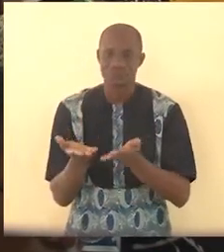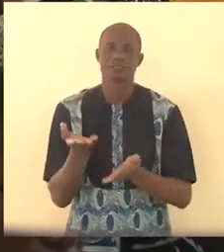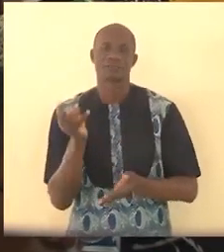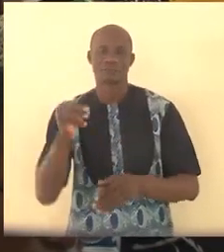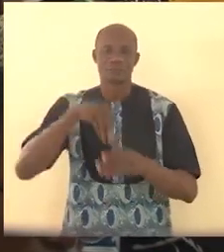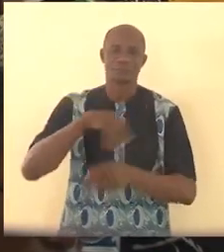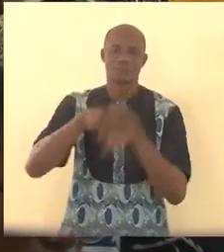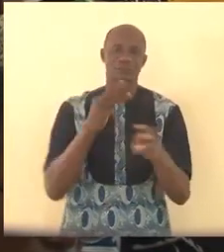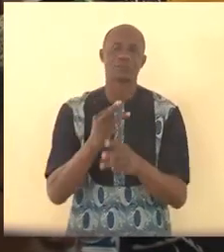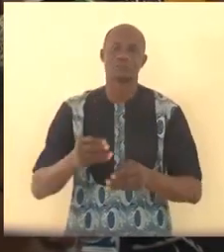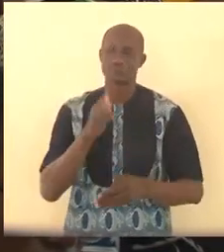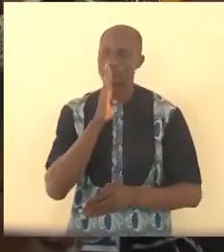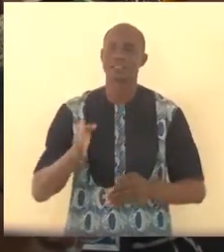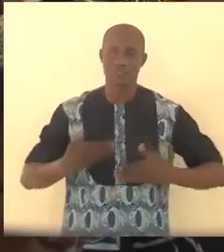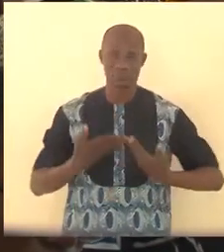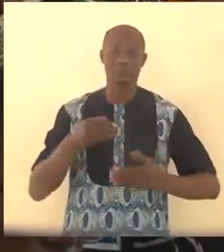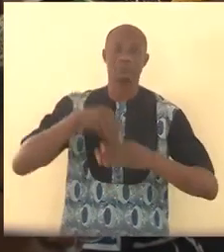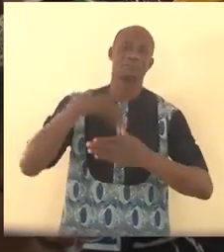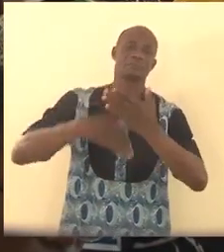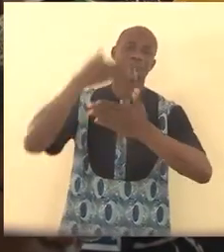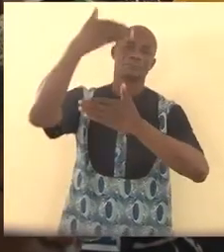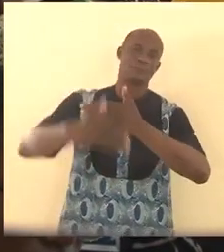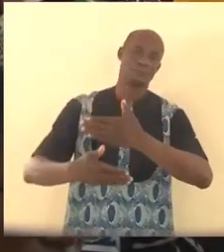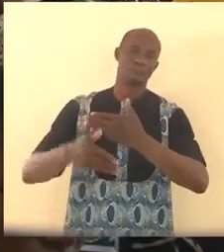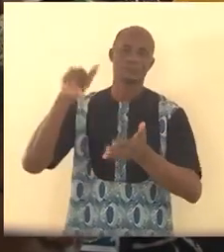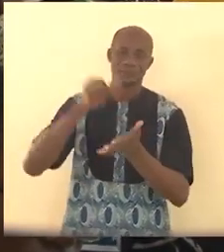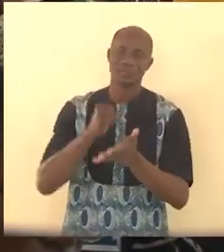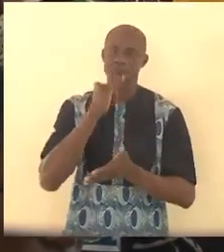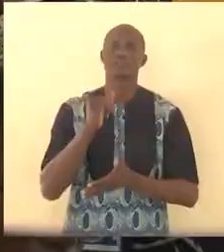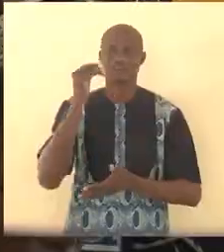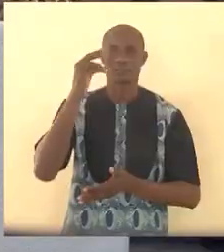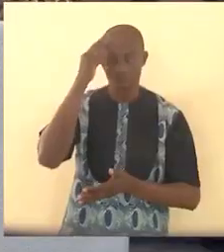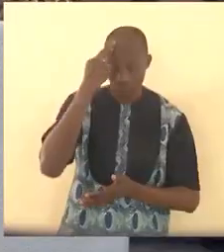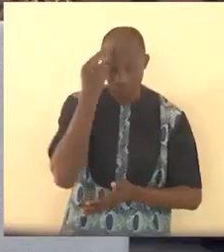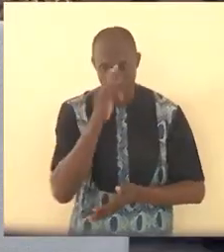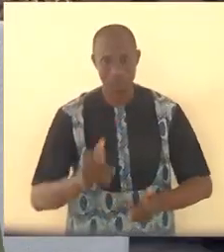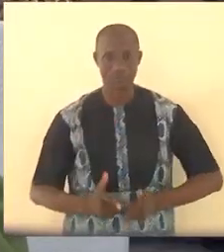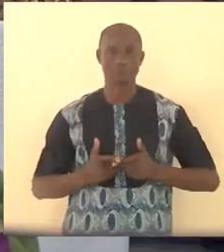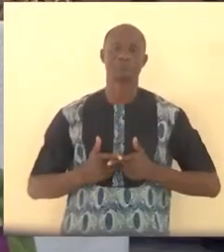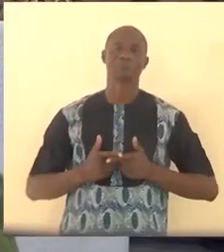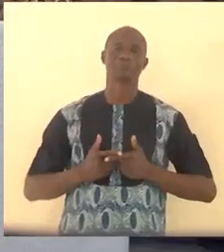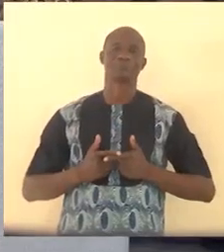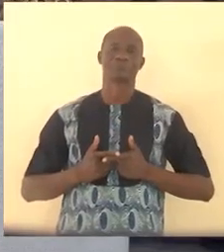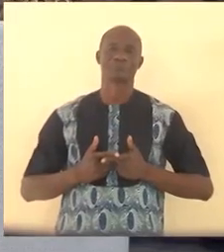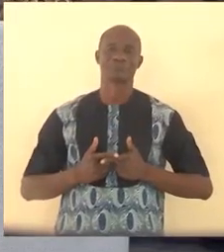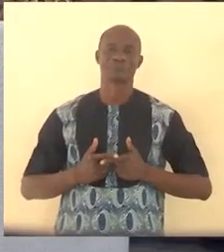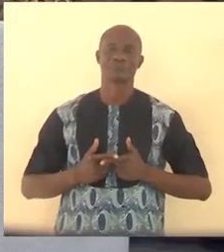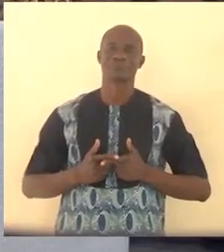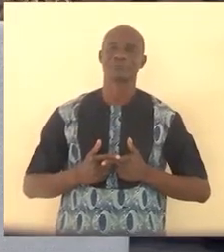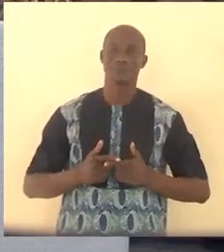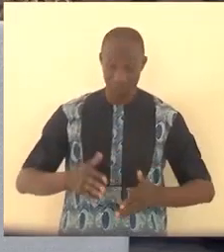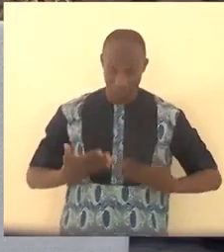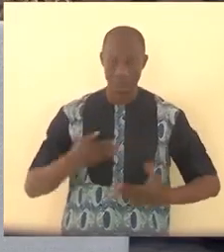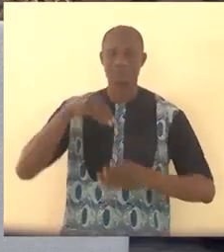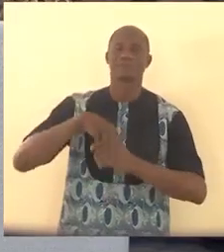world, and to be happy with him in the next. So that's the purpose of my life. To love him, to be happy with him first in this world. In this world.